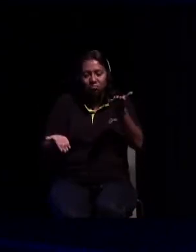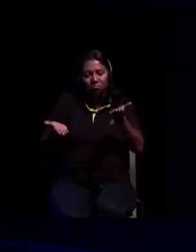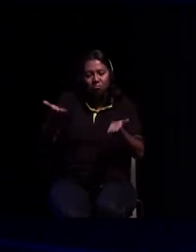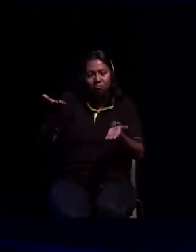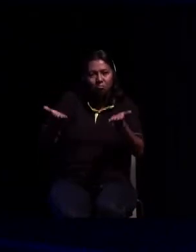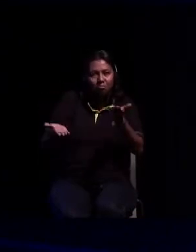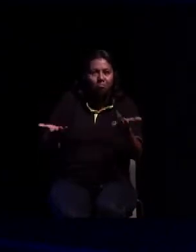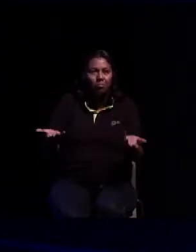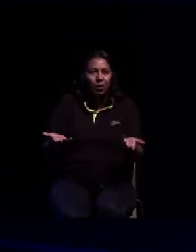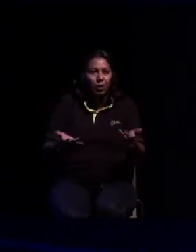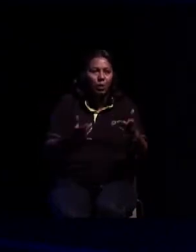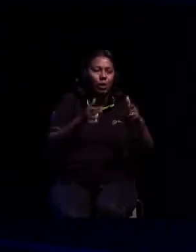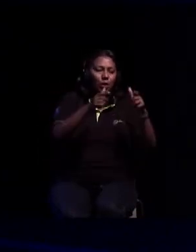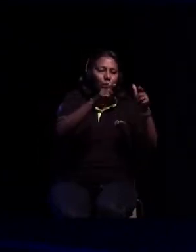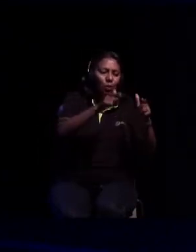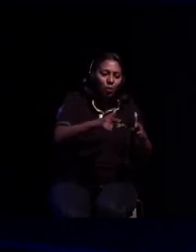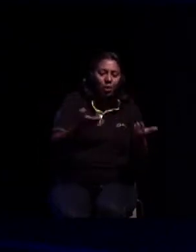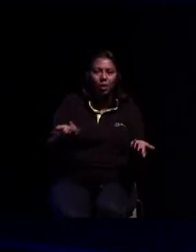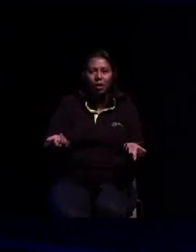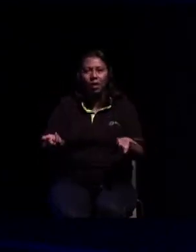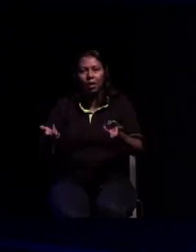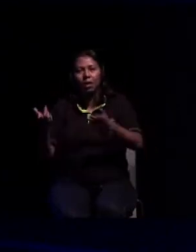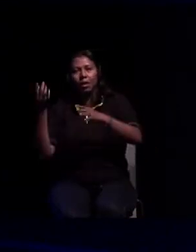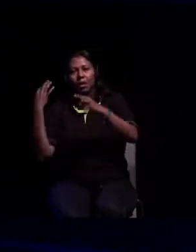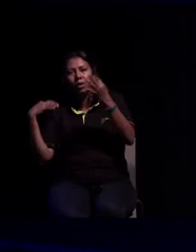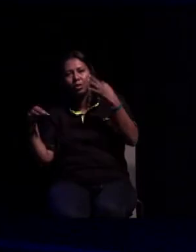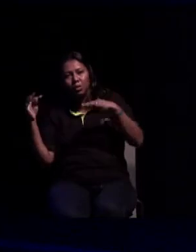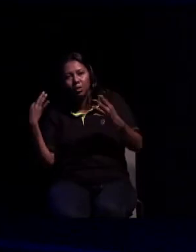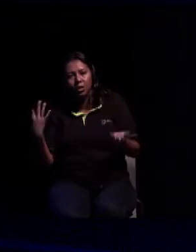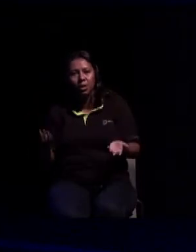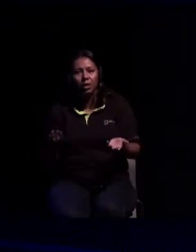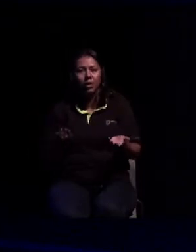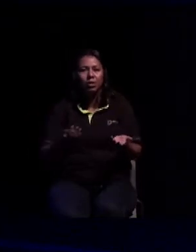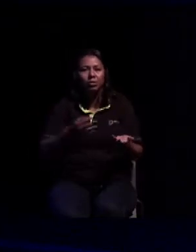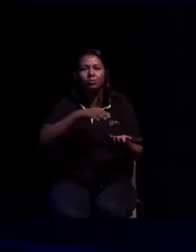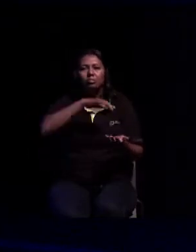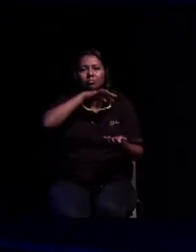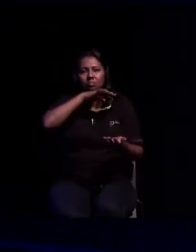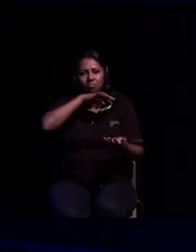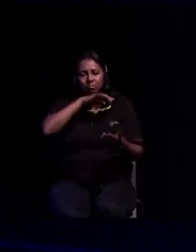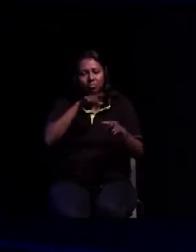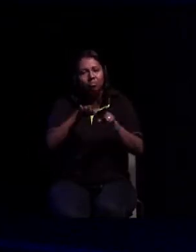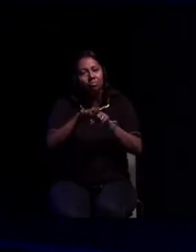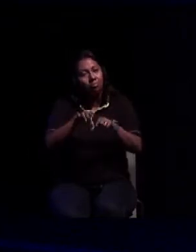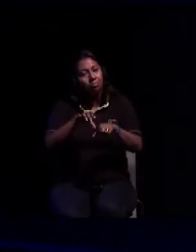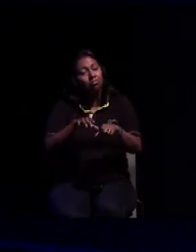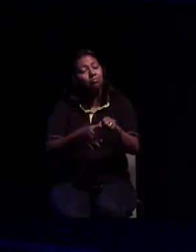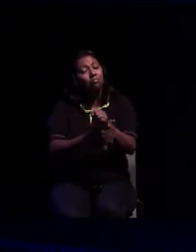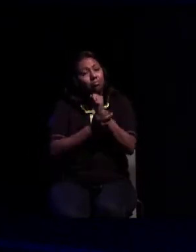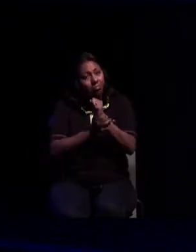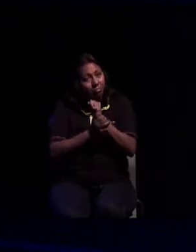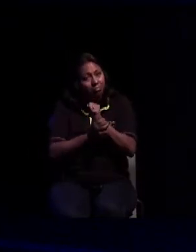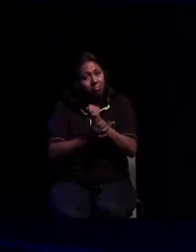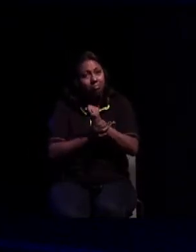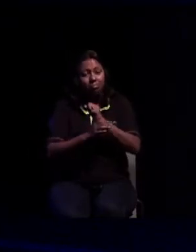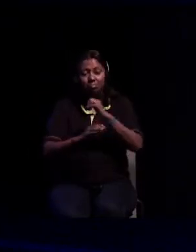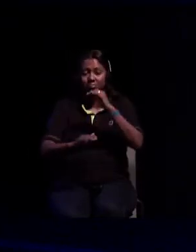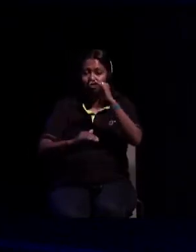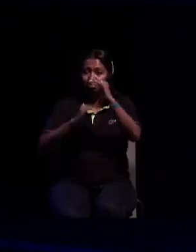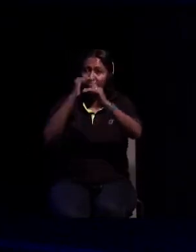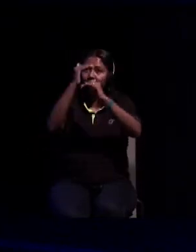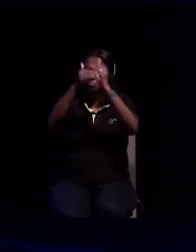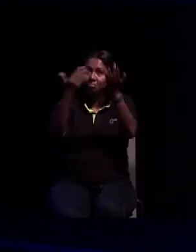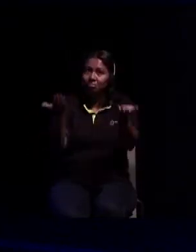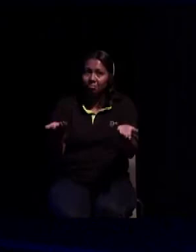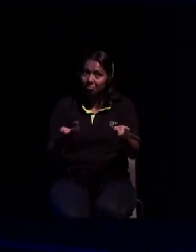interest, protecting biodiversity, and ensuring economic prosperity for the island. The model counted those as indicators. But what